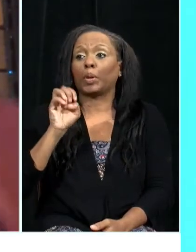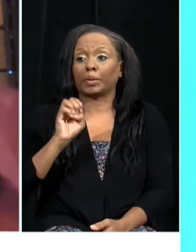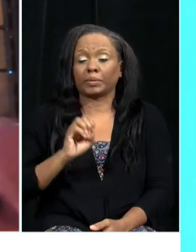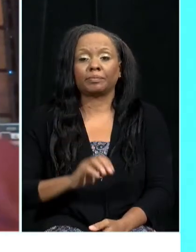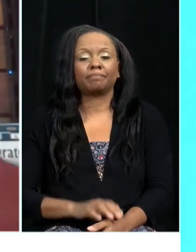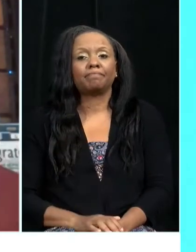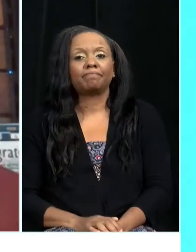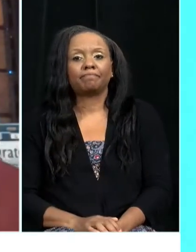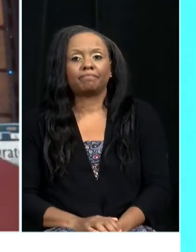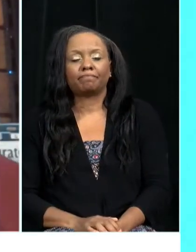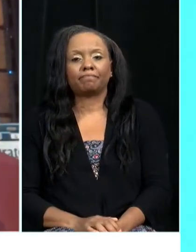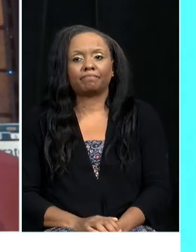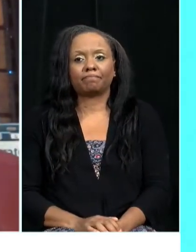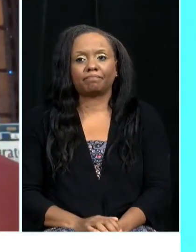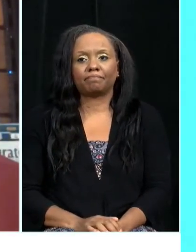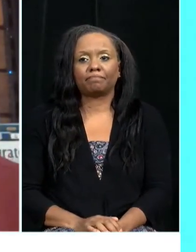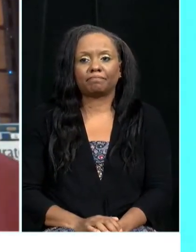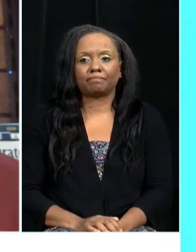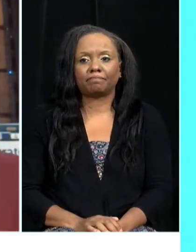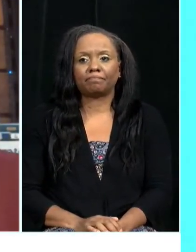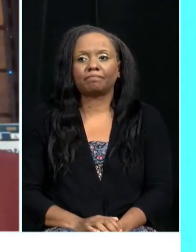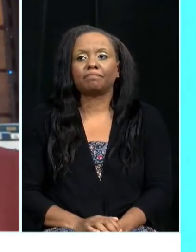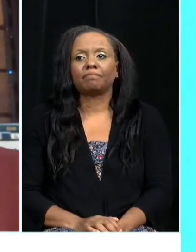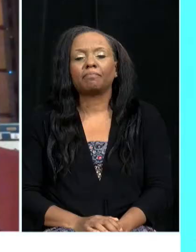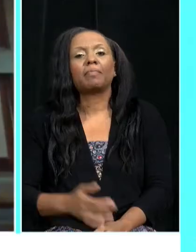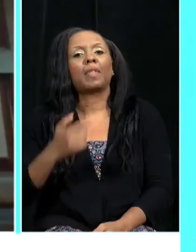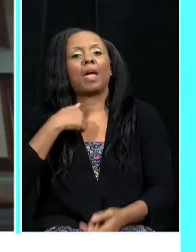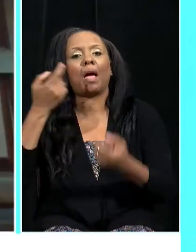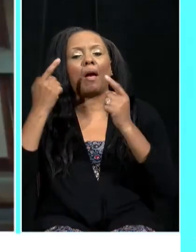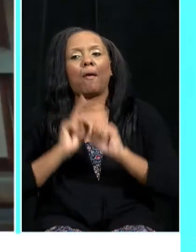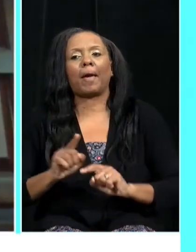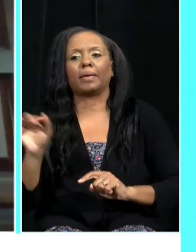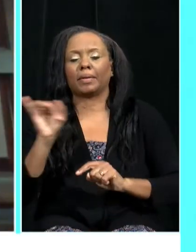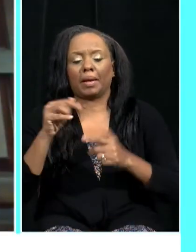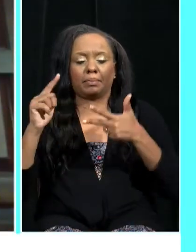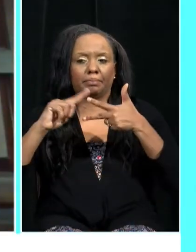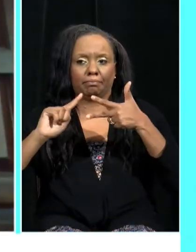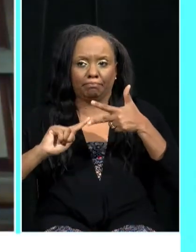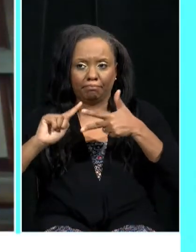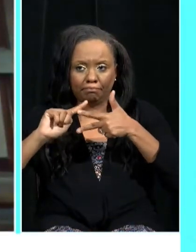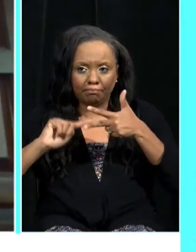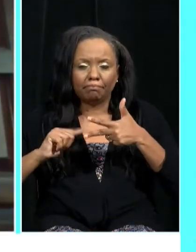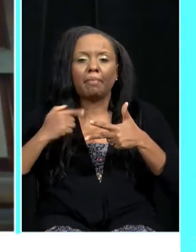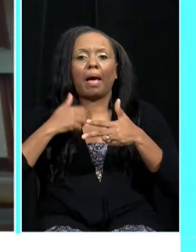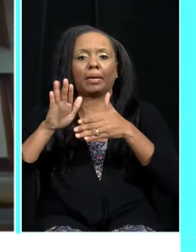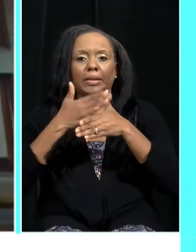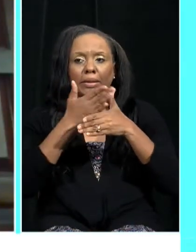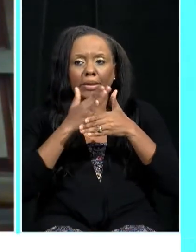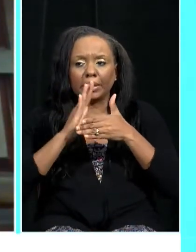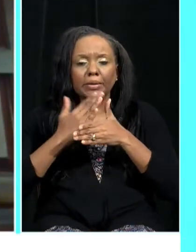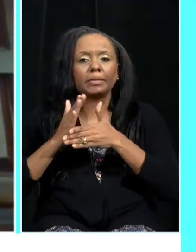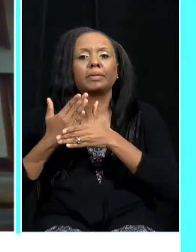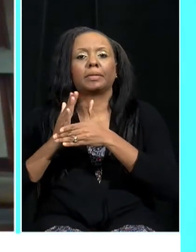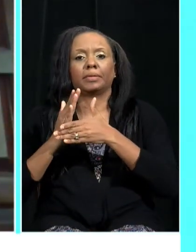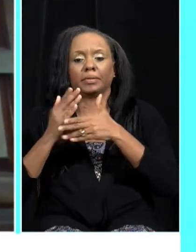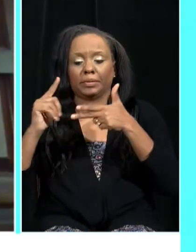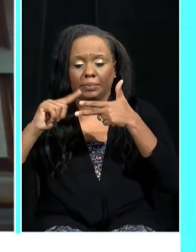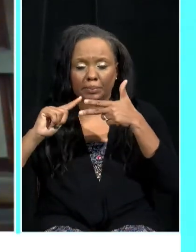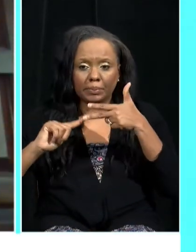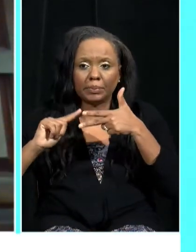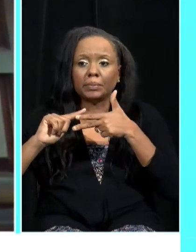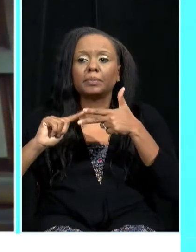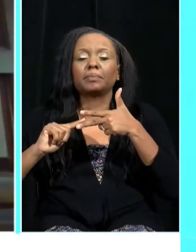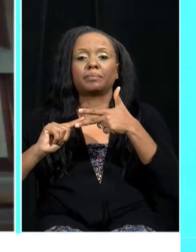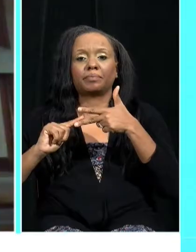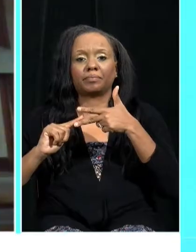as Professors Robinson and Marshall, I share the sentiments that while we